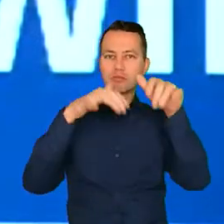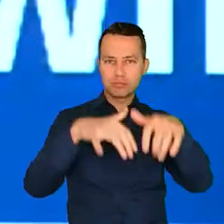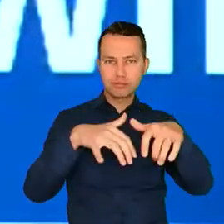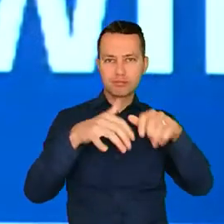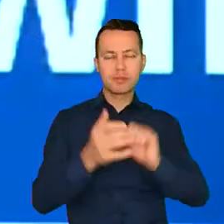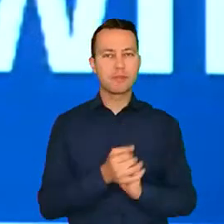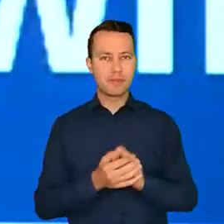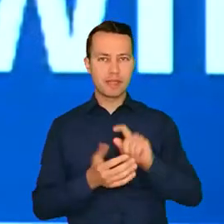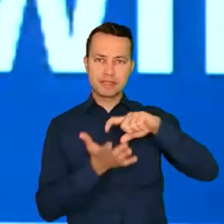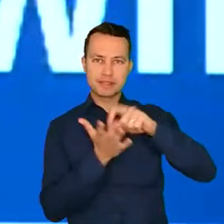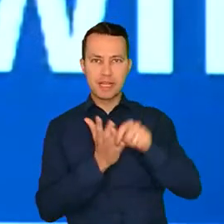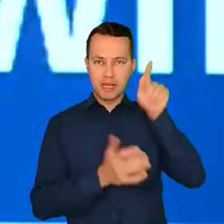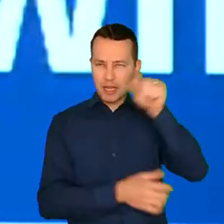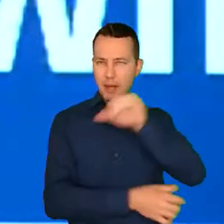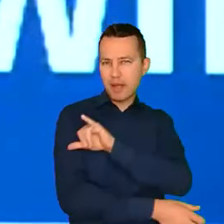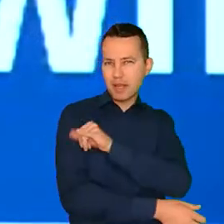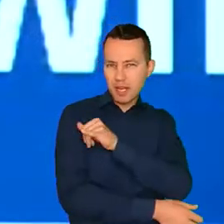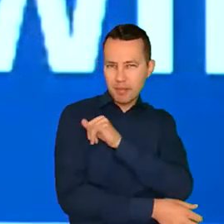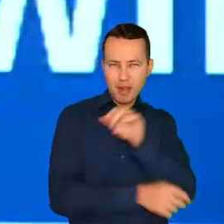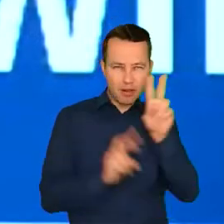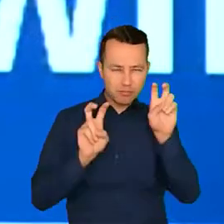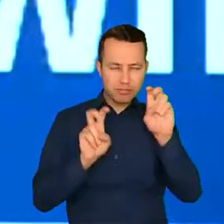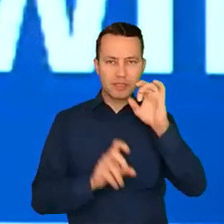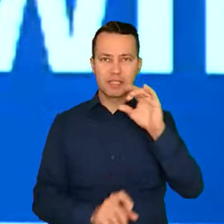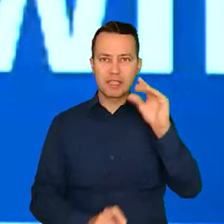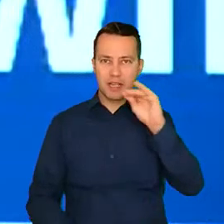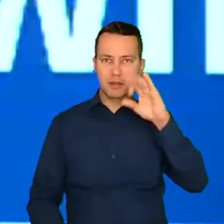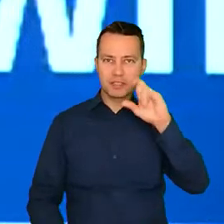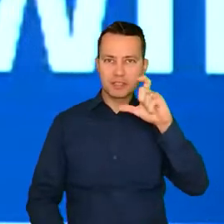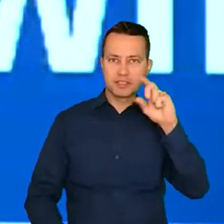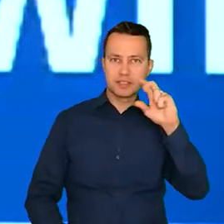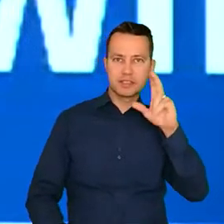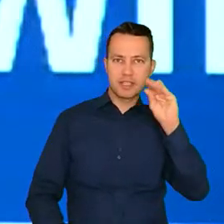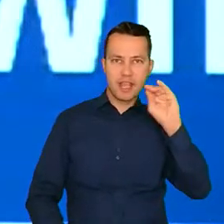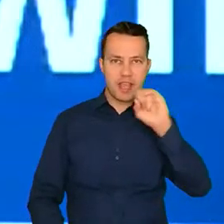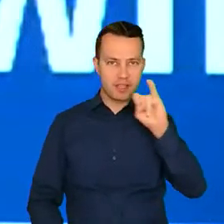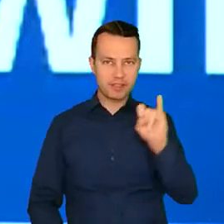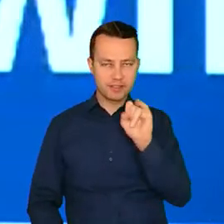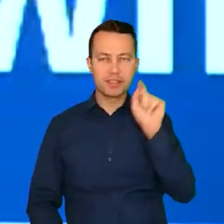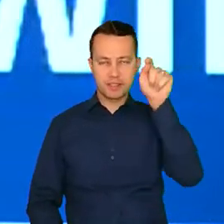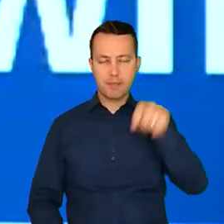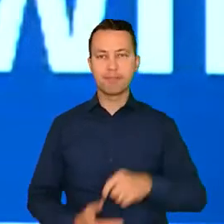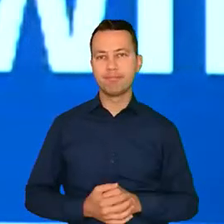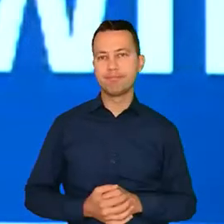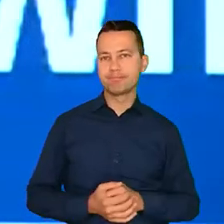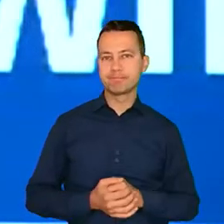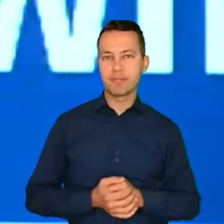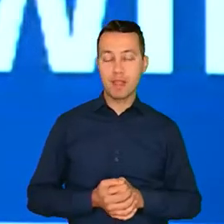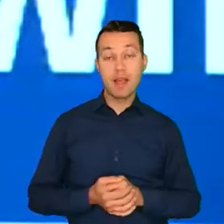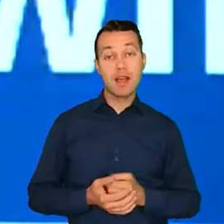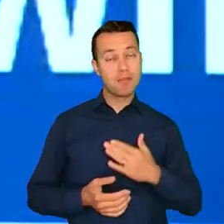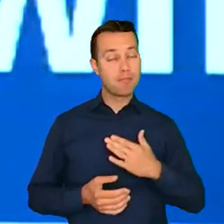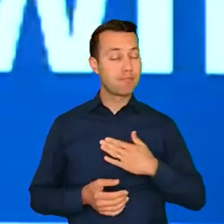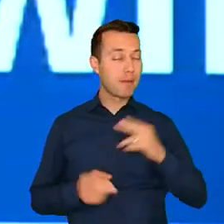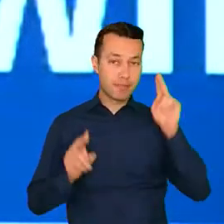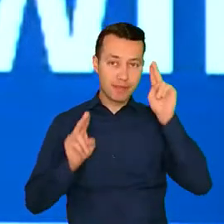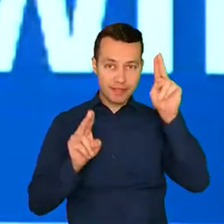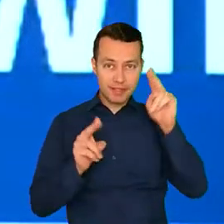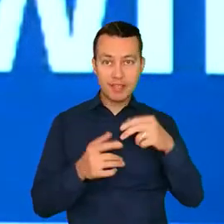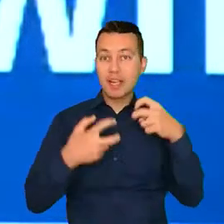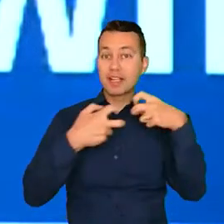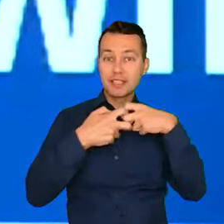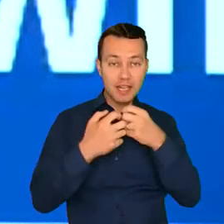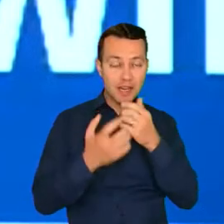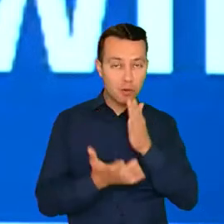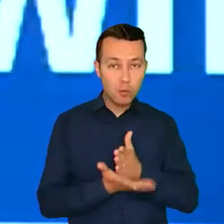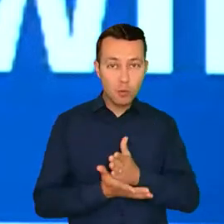in a bigger group in the room named after Madam Gęsicka. And I hope that the future meetings will not